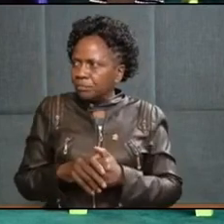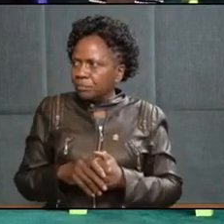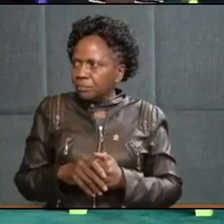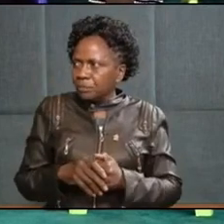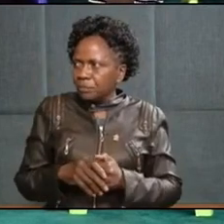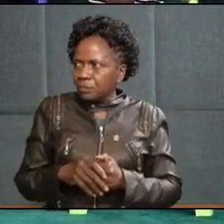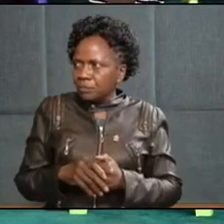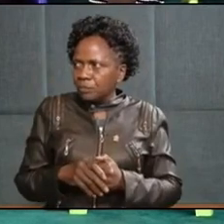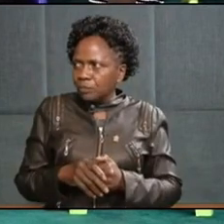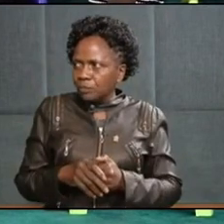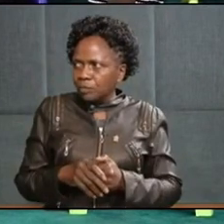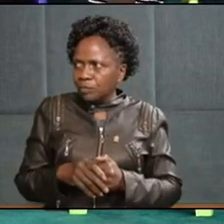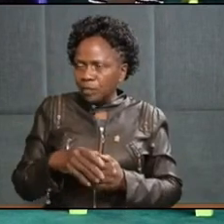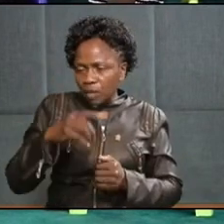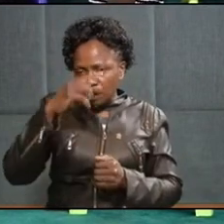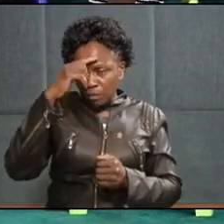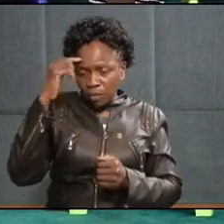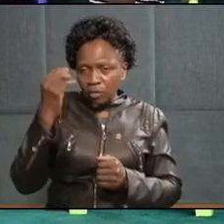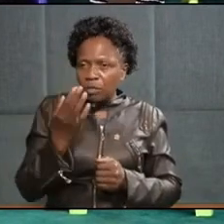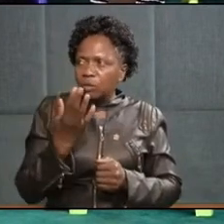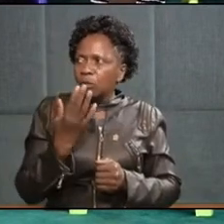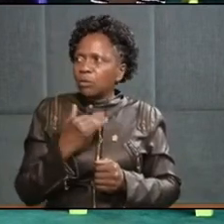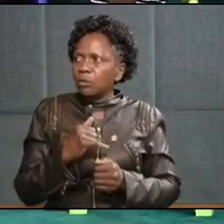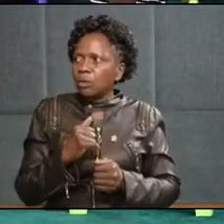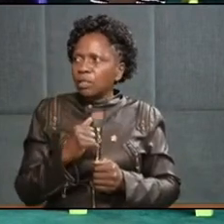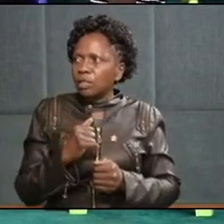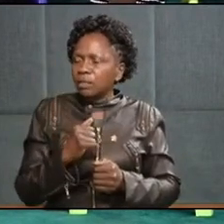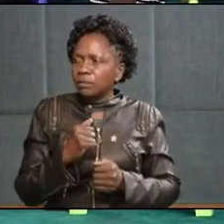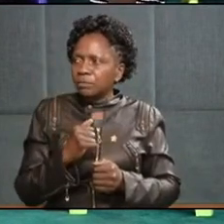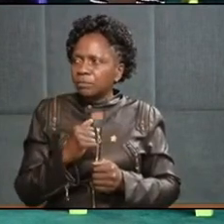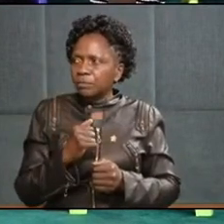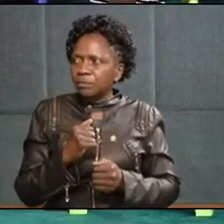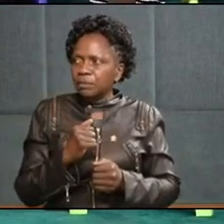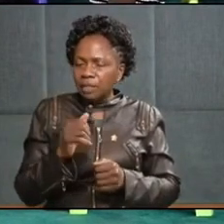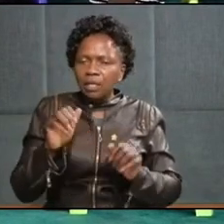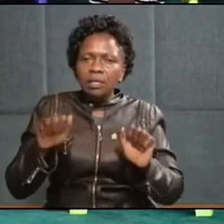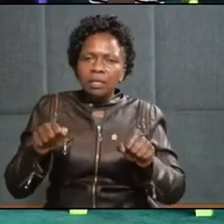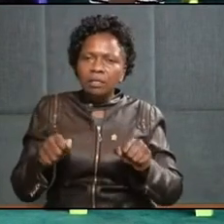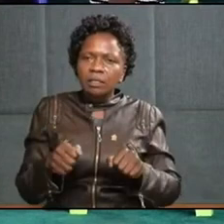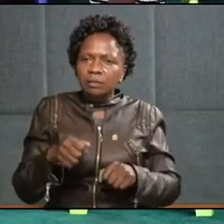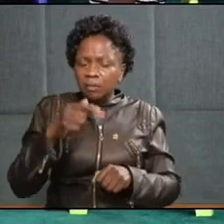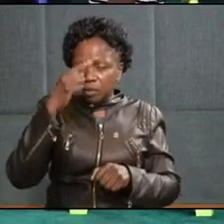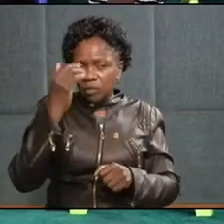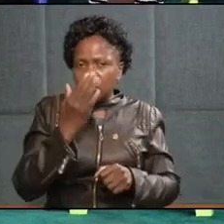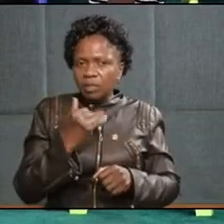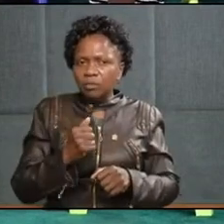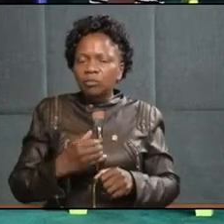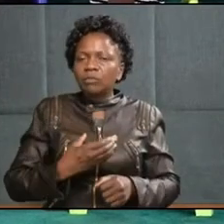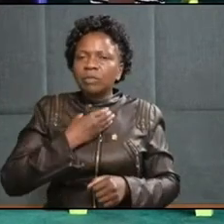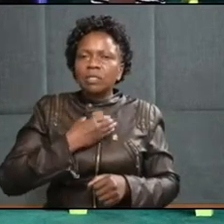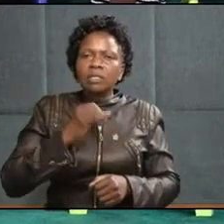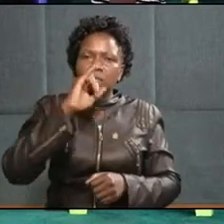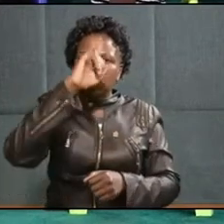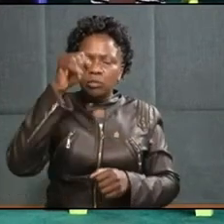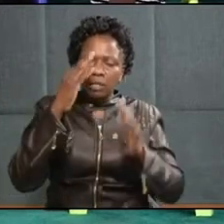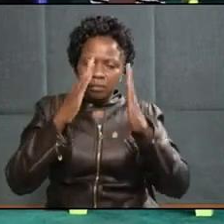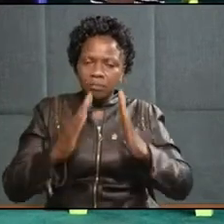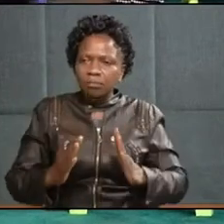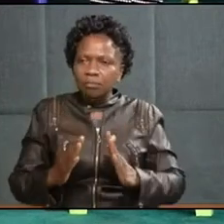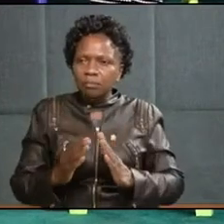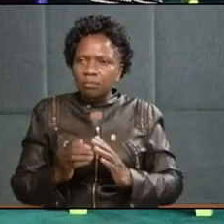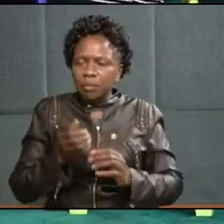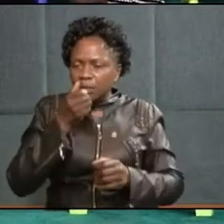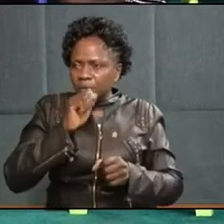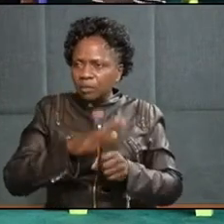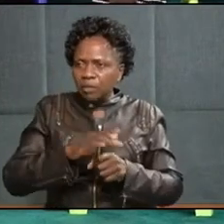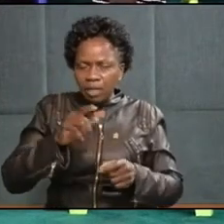Mitch? Because he wanted to go for a feast in Jerusalem. Yes, he's going for a feast in Jerusalem. Does he promise to